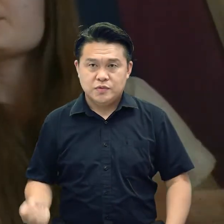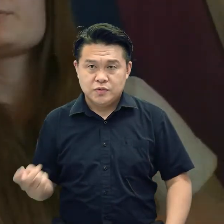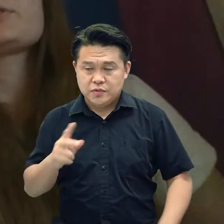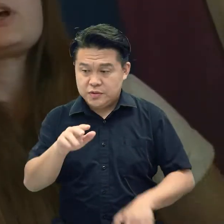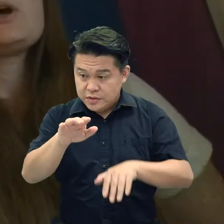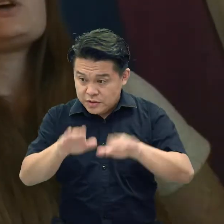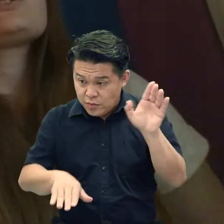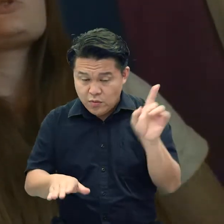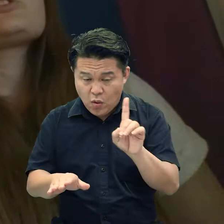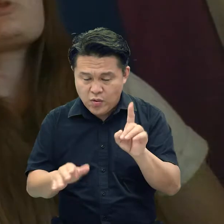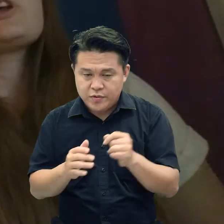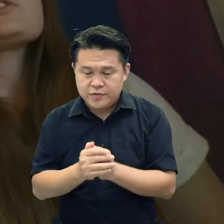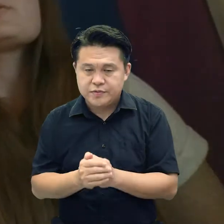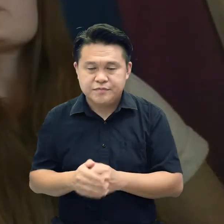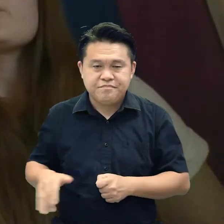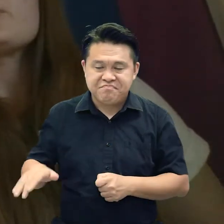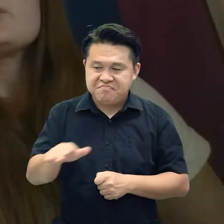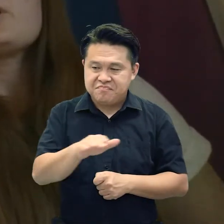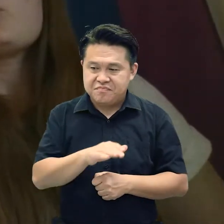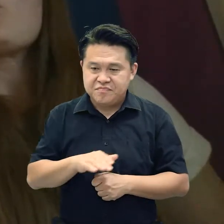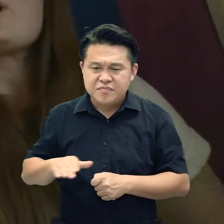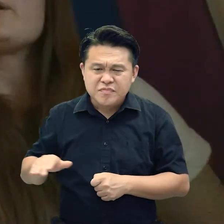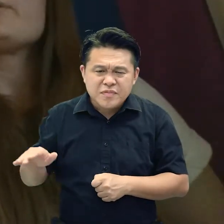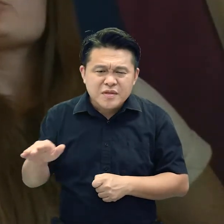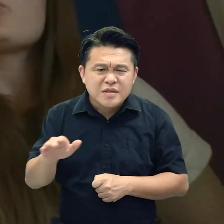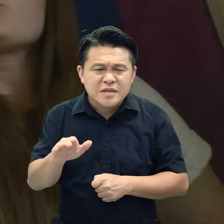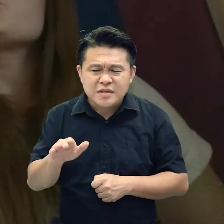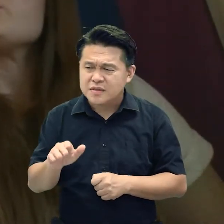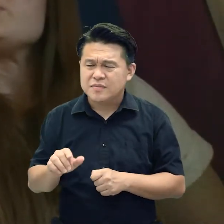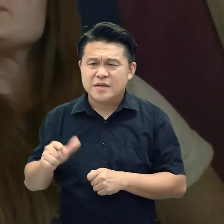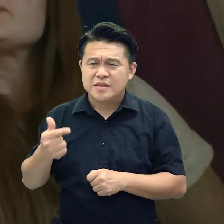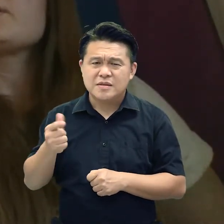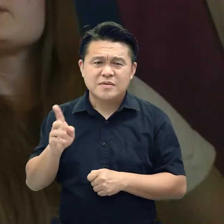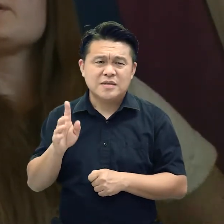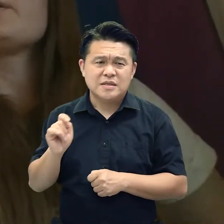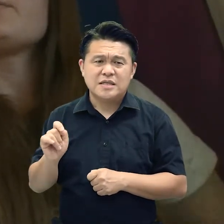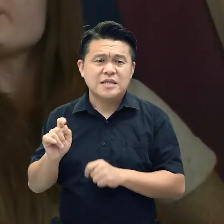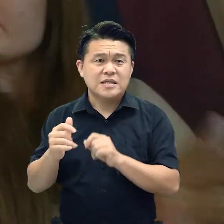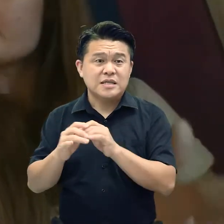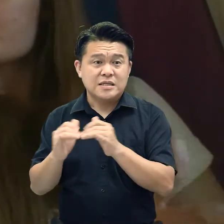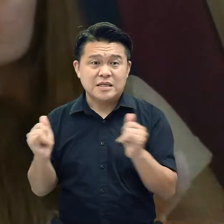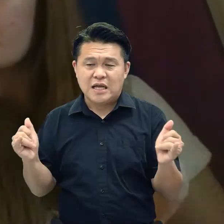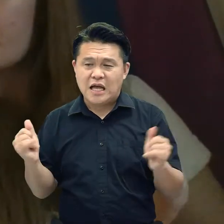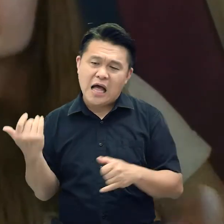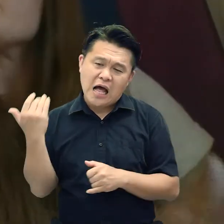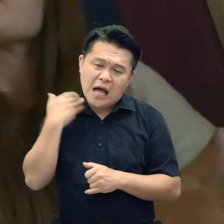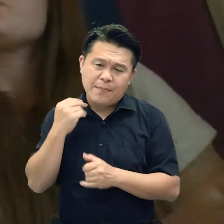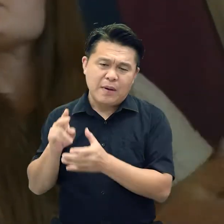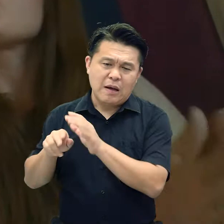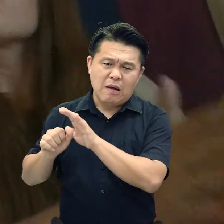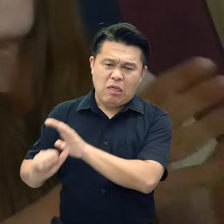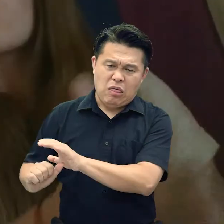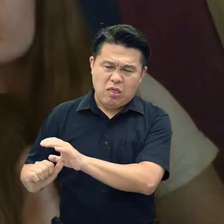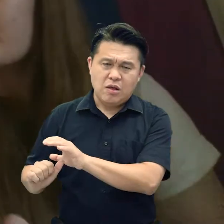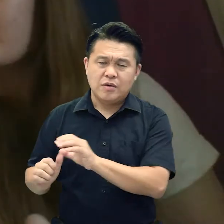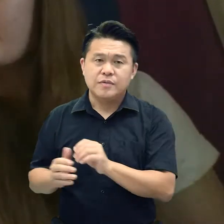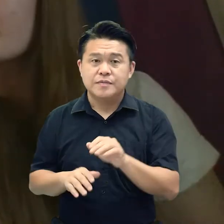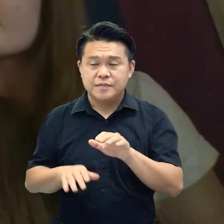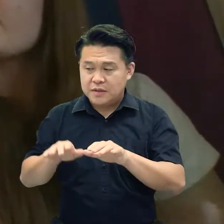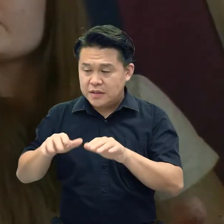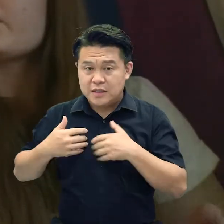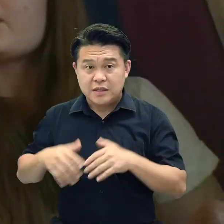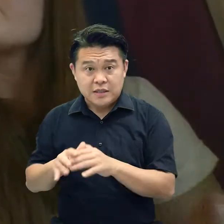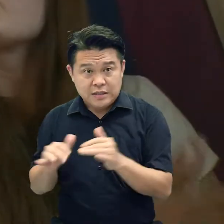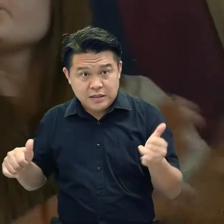expressing themselves. So discrimination is a very, well, not always being very visible, it's also very